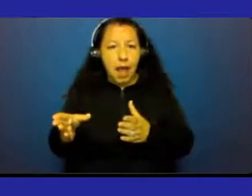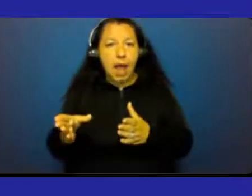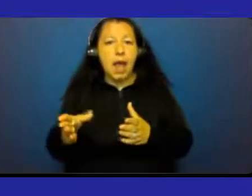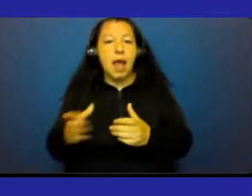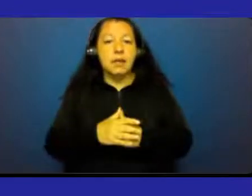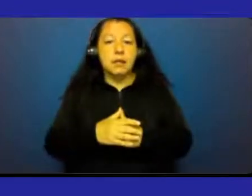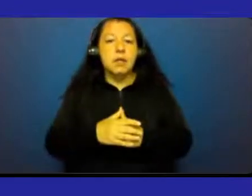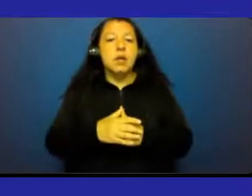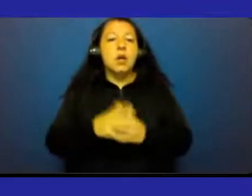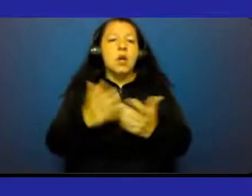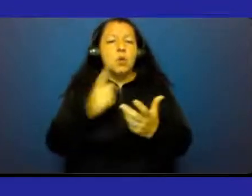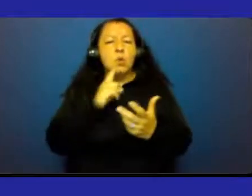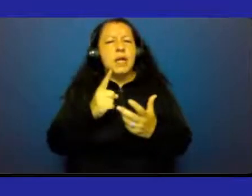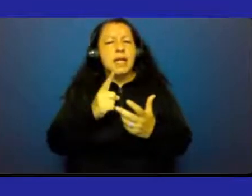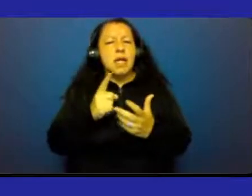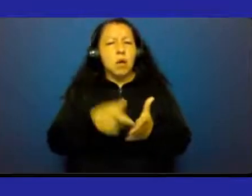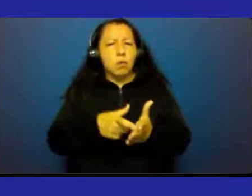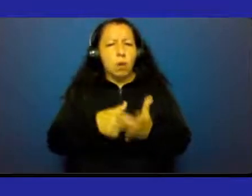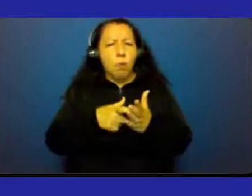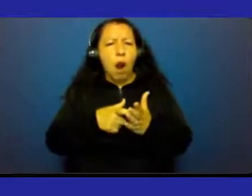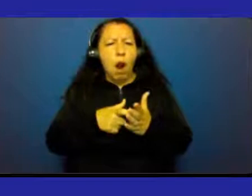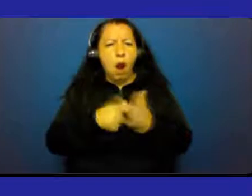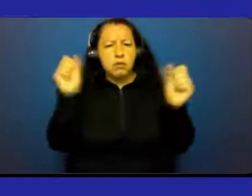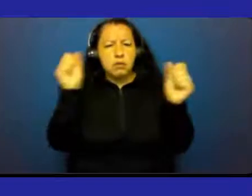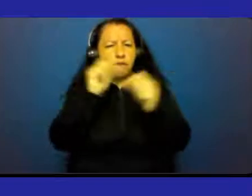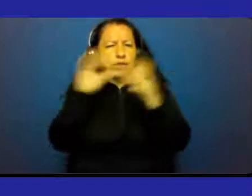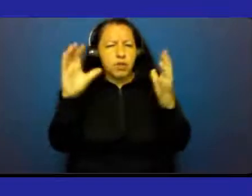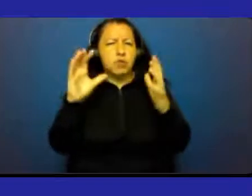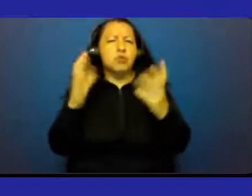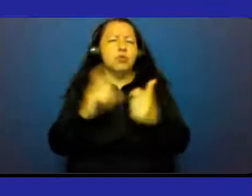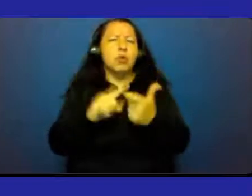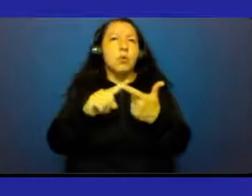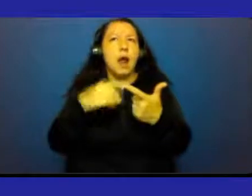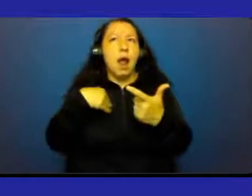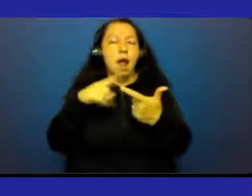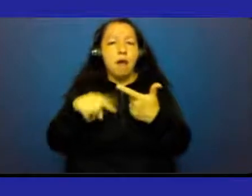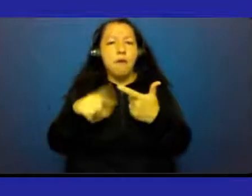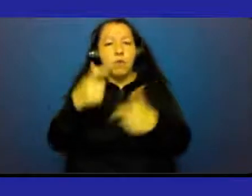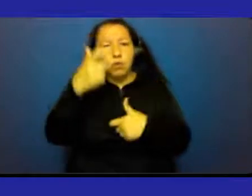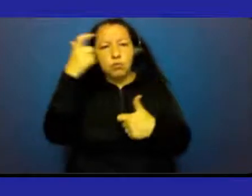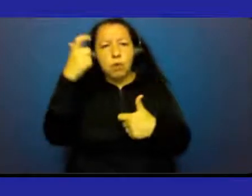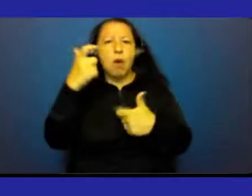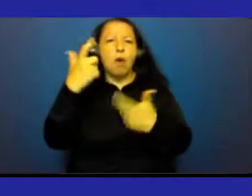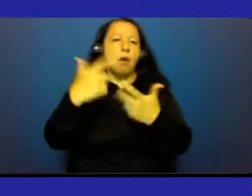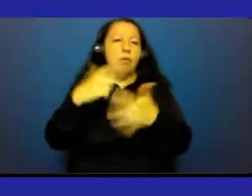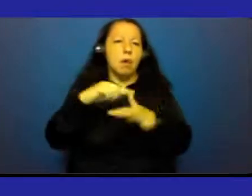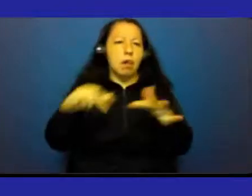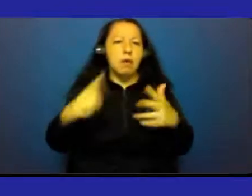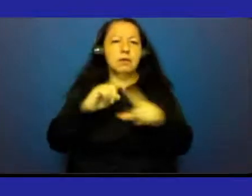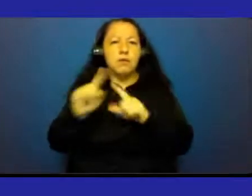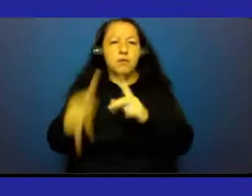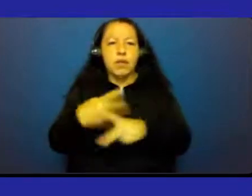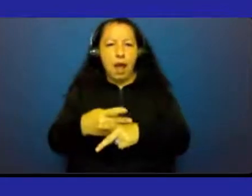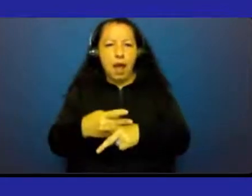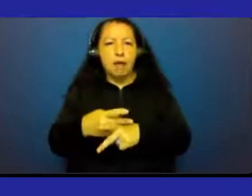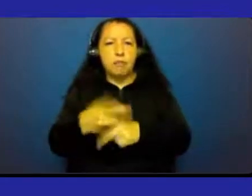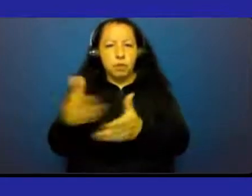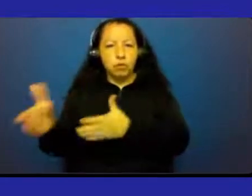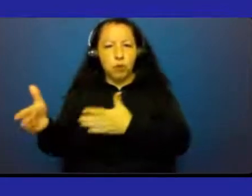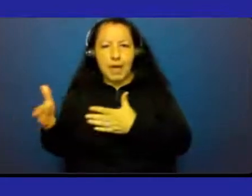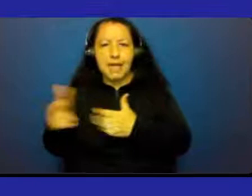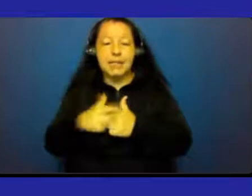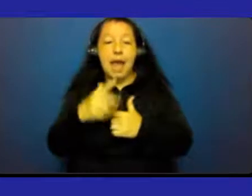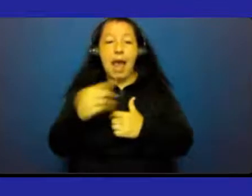in critical care base and procedure rooms, as well as a state-of-the-art critical trauma suite that